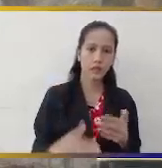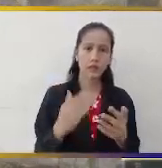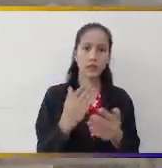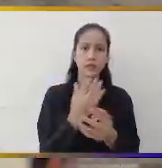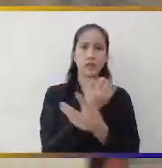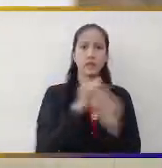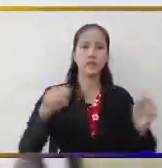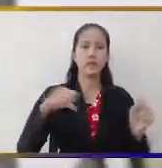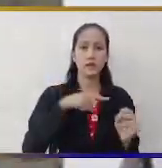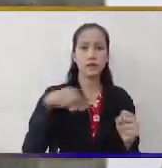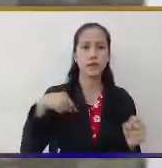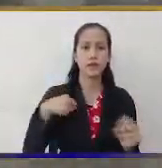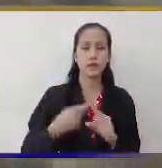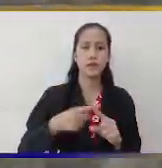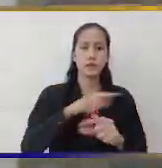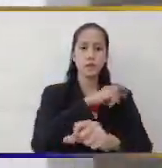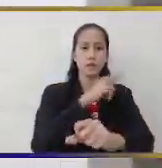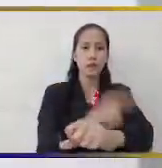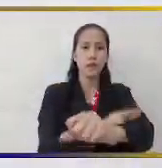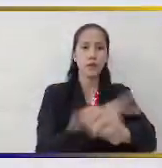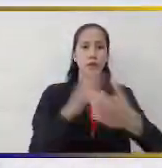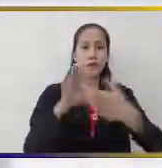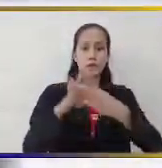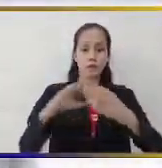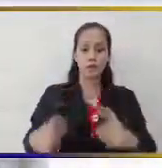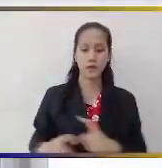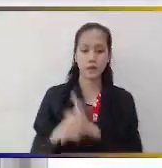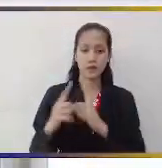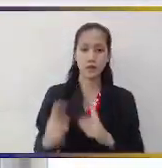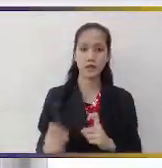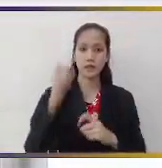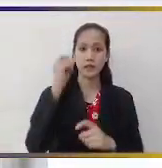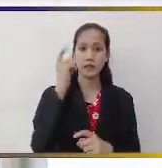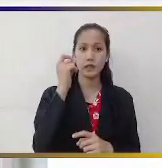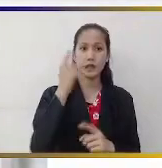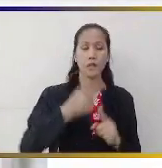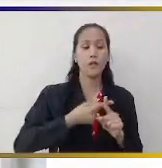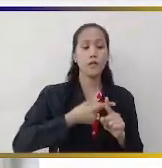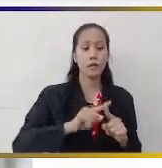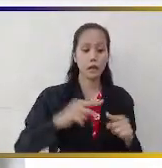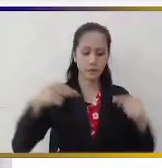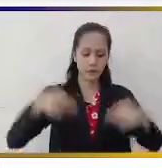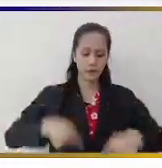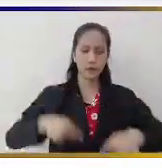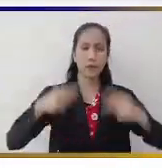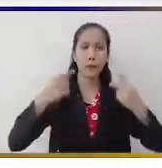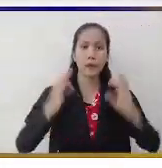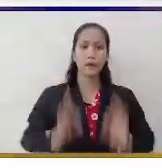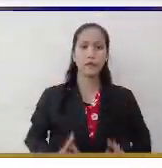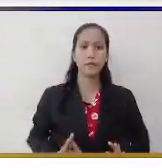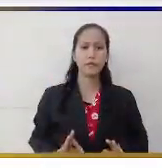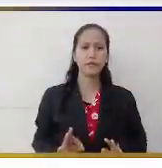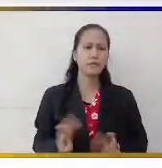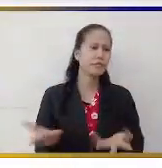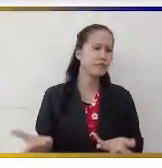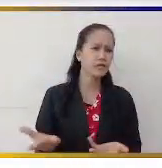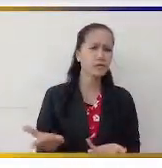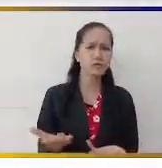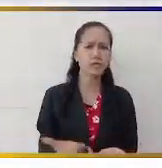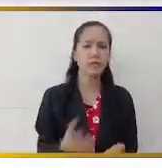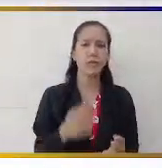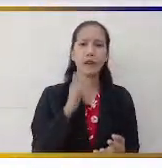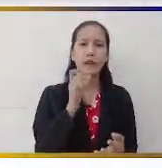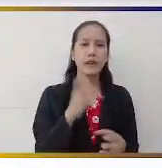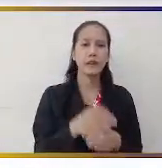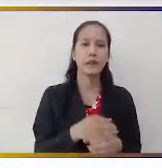still sinners. We still have this flesh. Hello? I don't care how spiritual you are, you're going to still